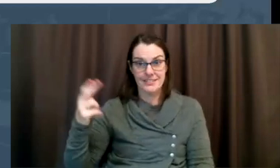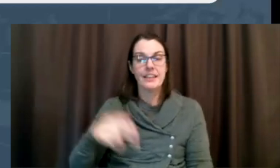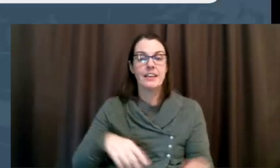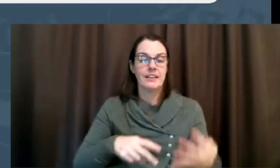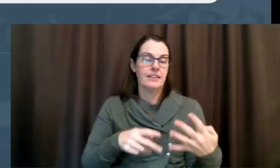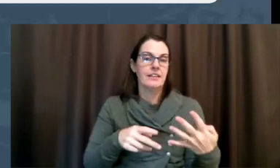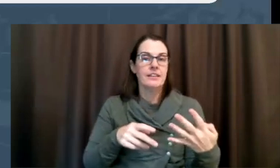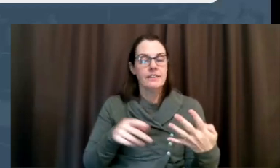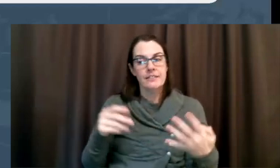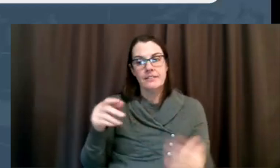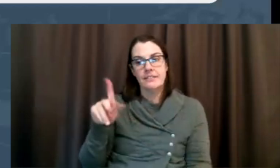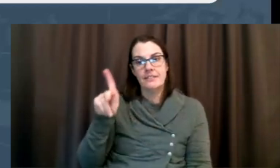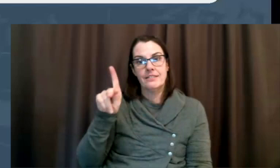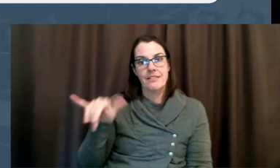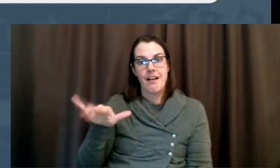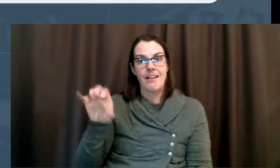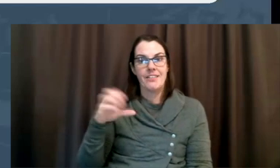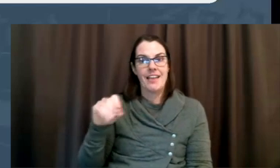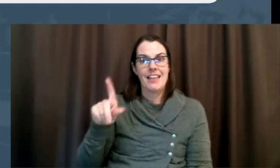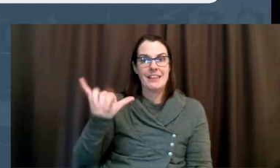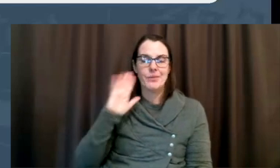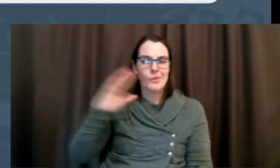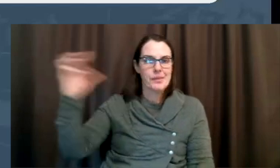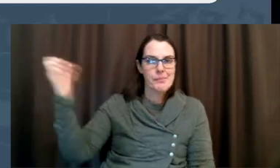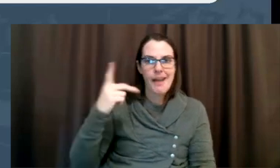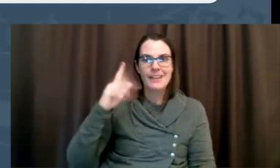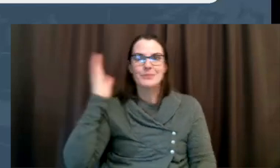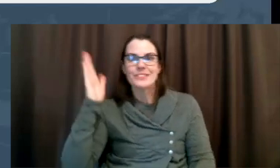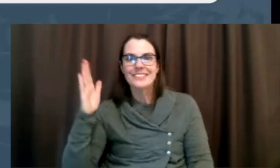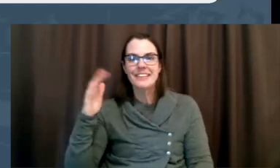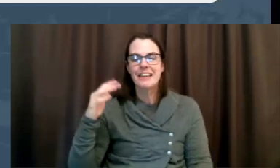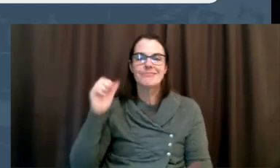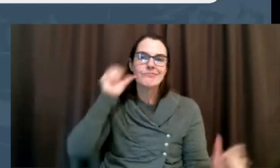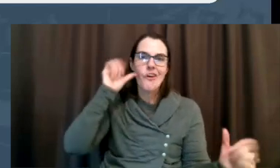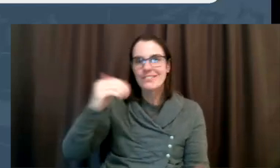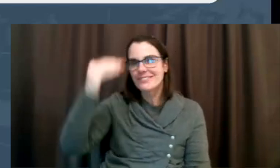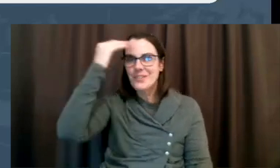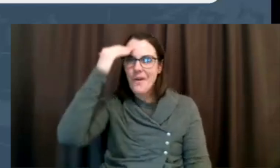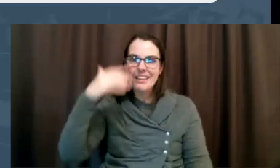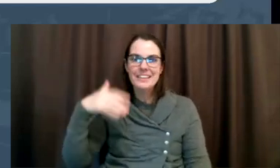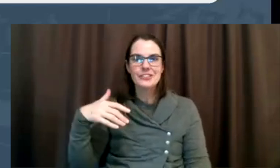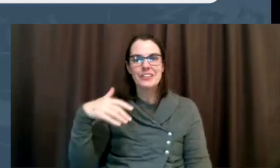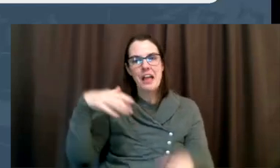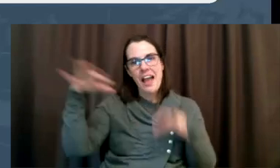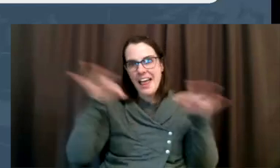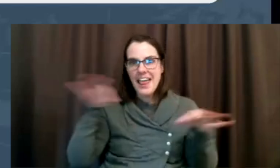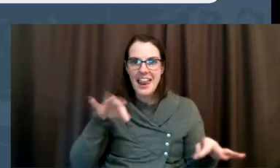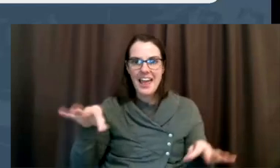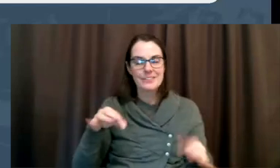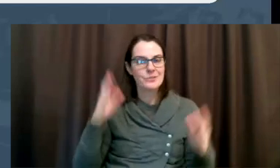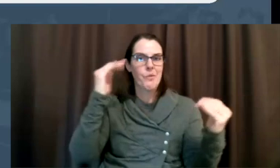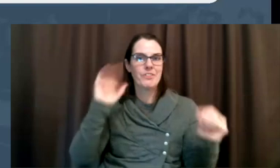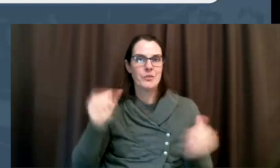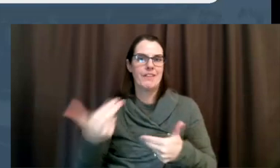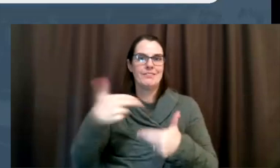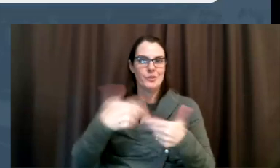Libby will be back with more awesome knowledge and insight. So hope you can tune into that. Again, it's the exact same